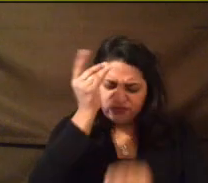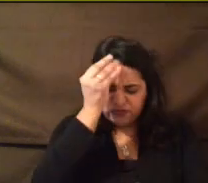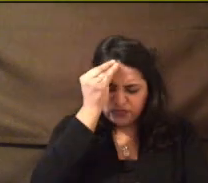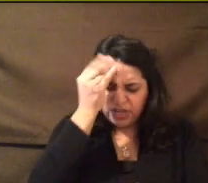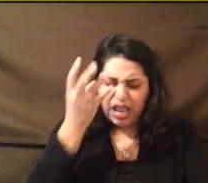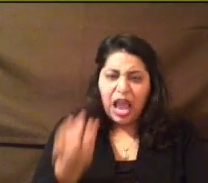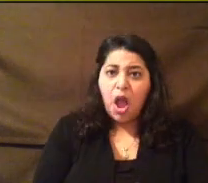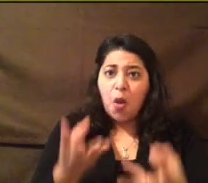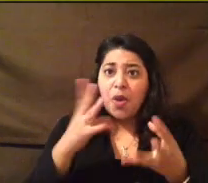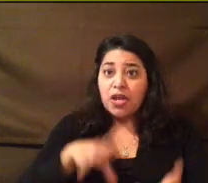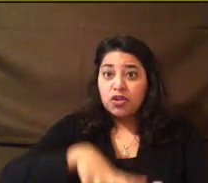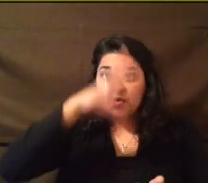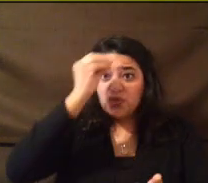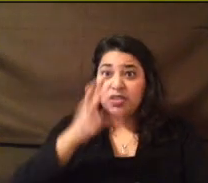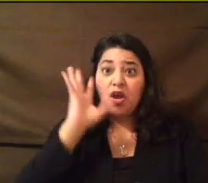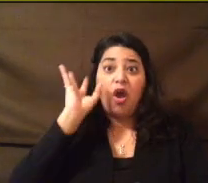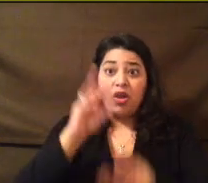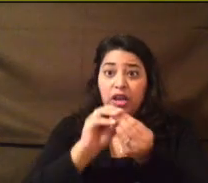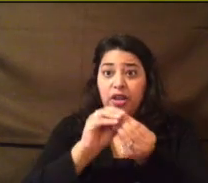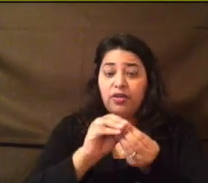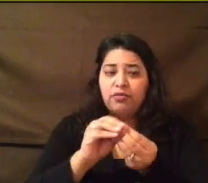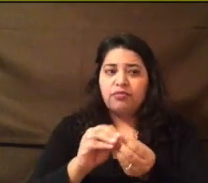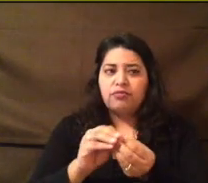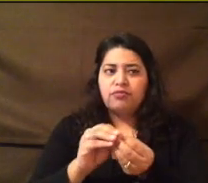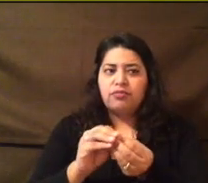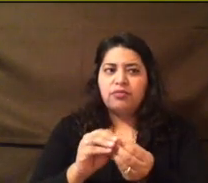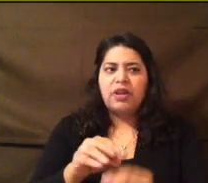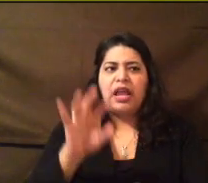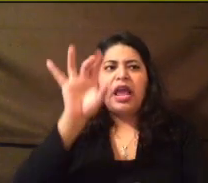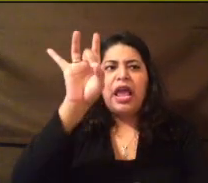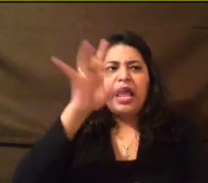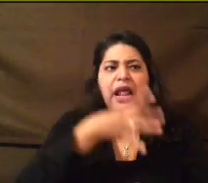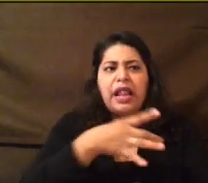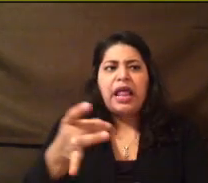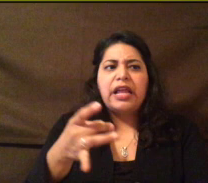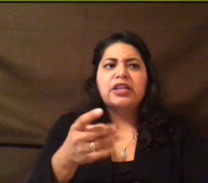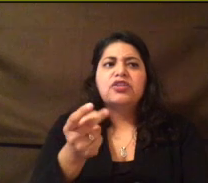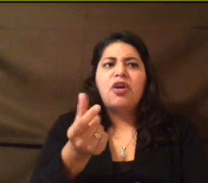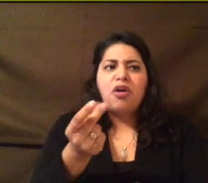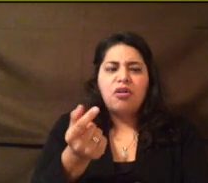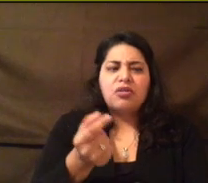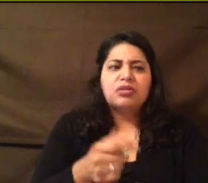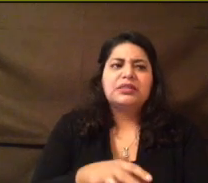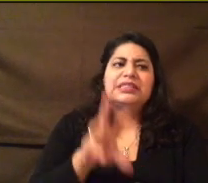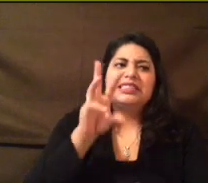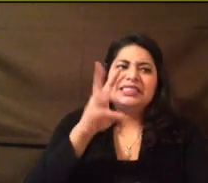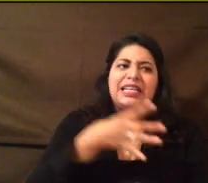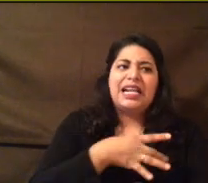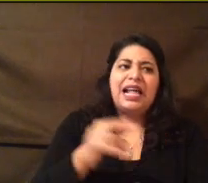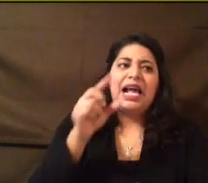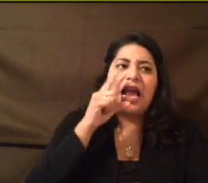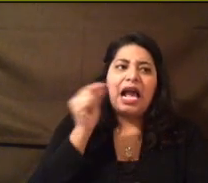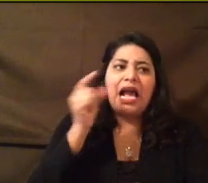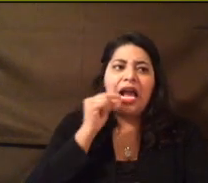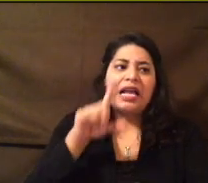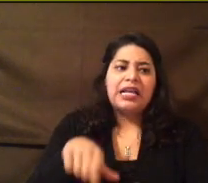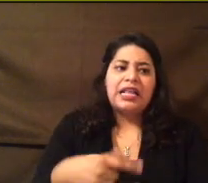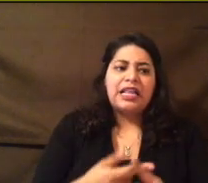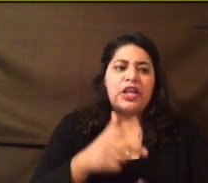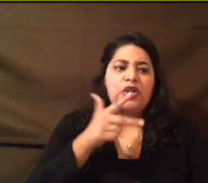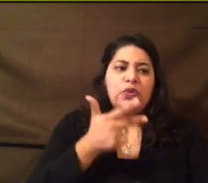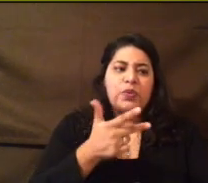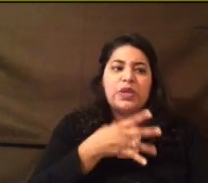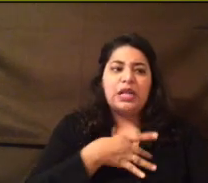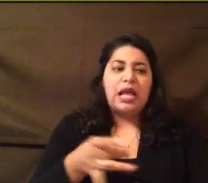survey, then how would you figure out how many kids total are in the class? Let's think about that. Well, 8 of them liked